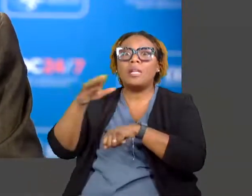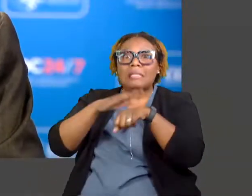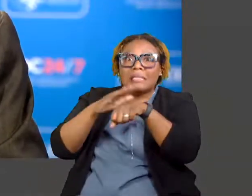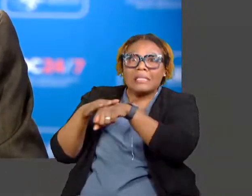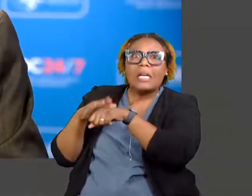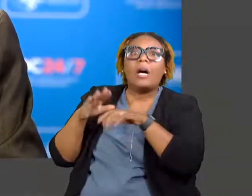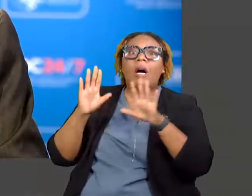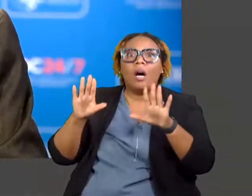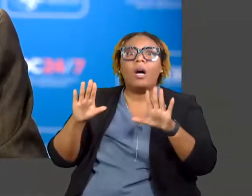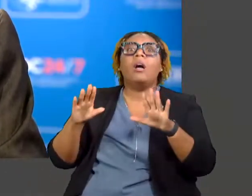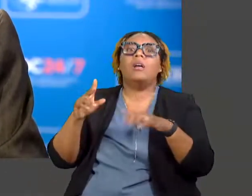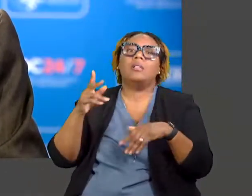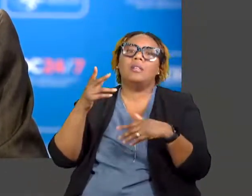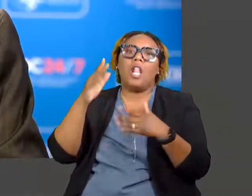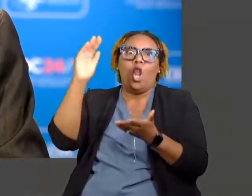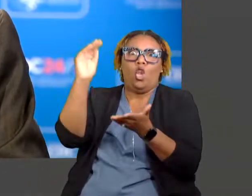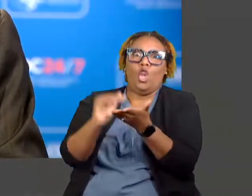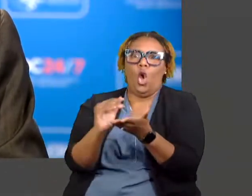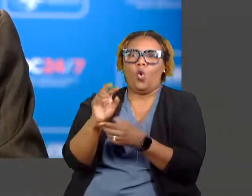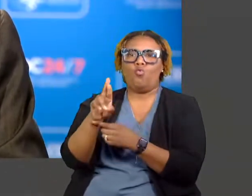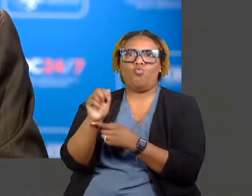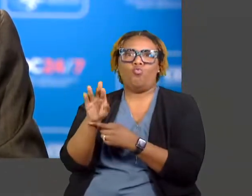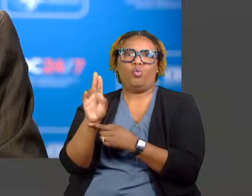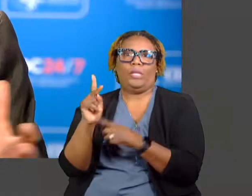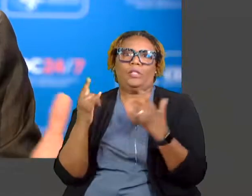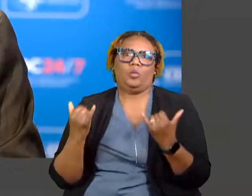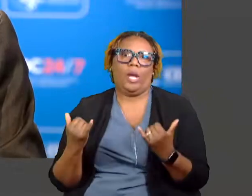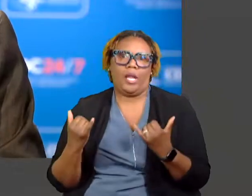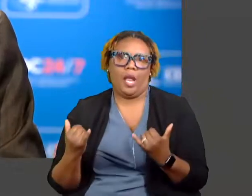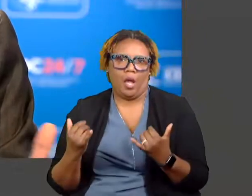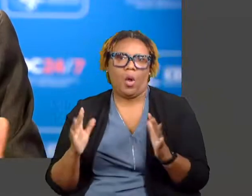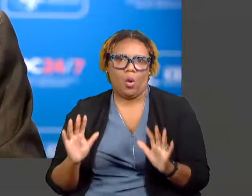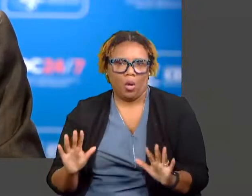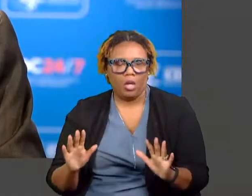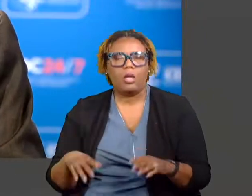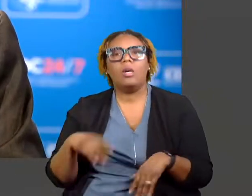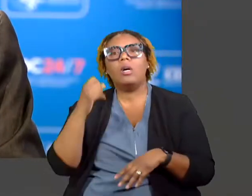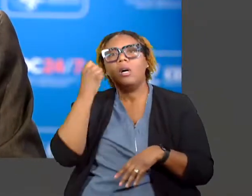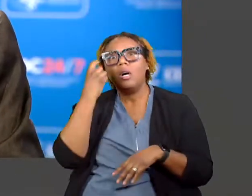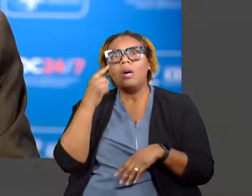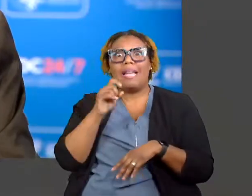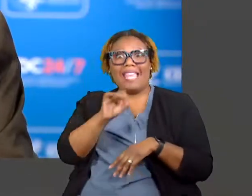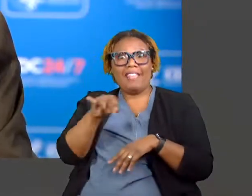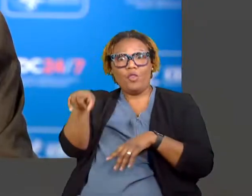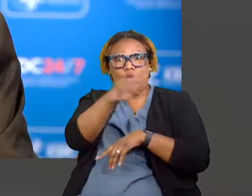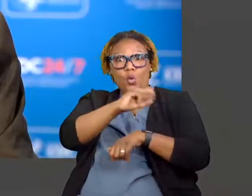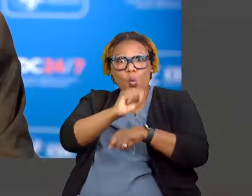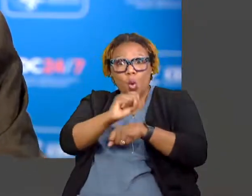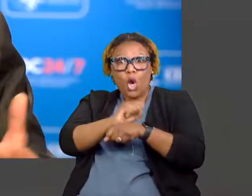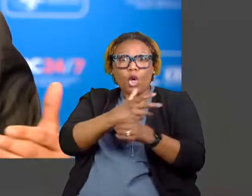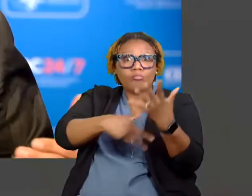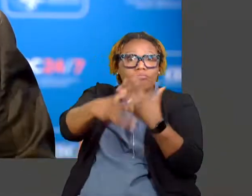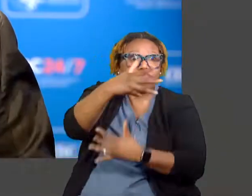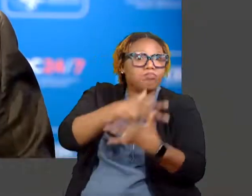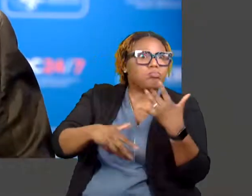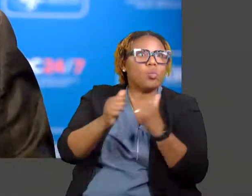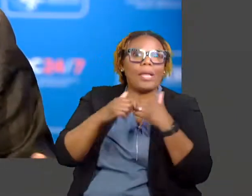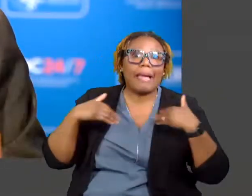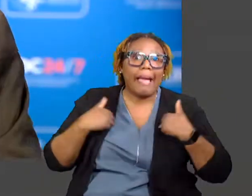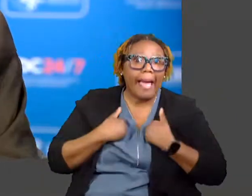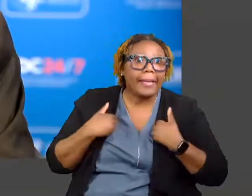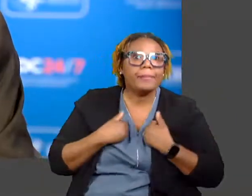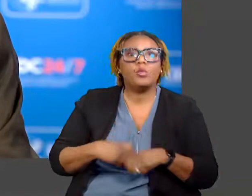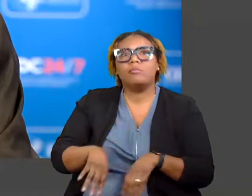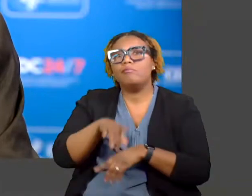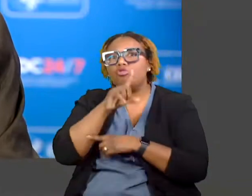public remains low right now. That said, if you happen to work around animals, whether it's chickens, whether it's cattle,